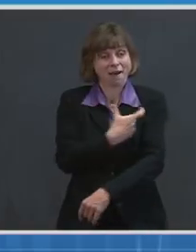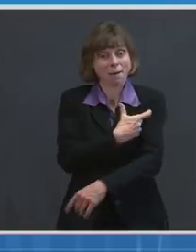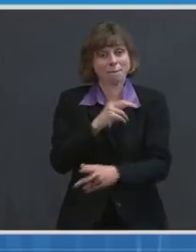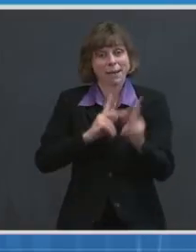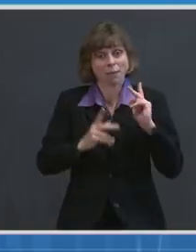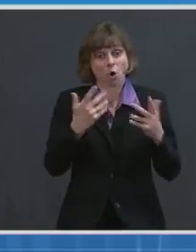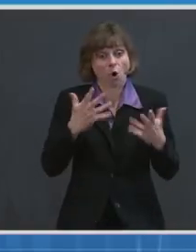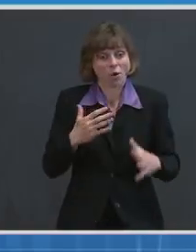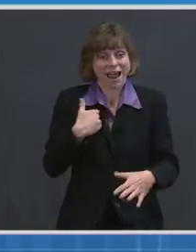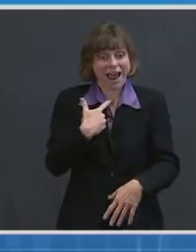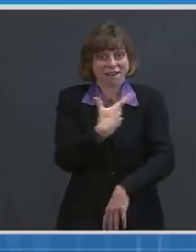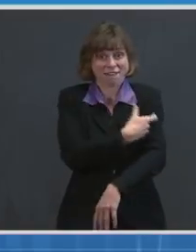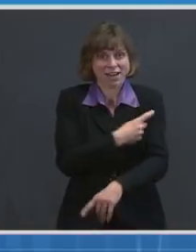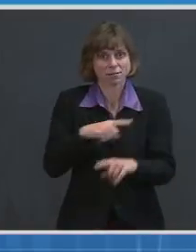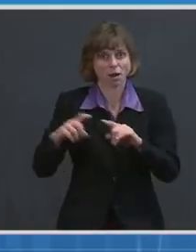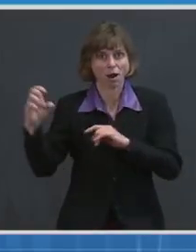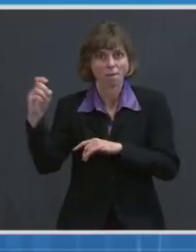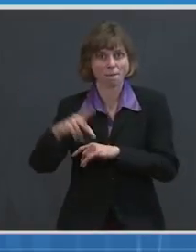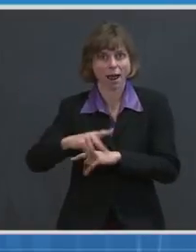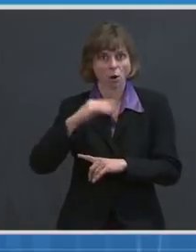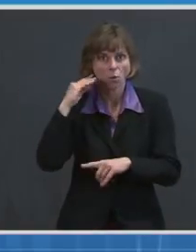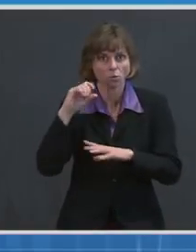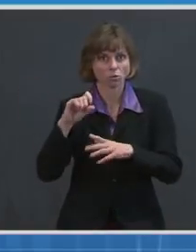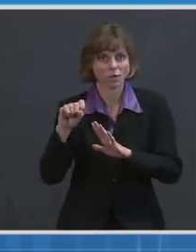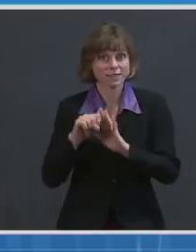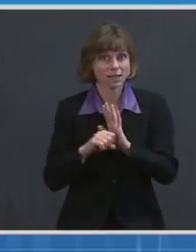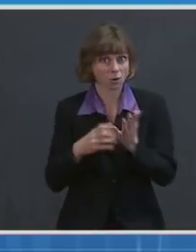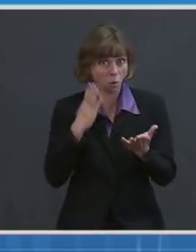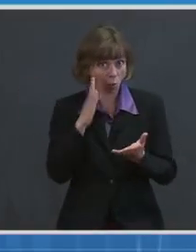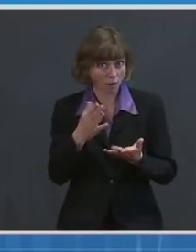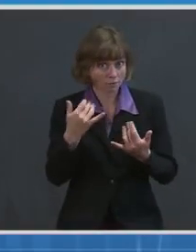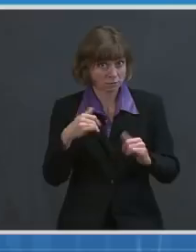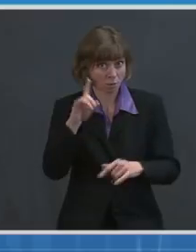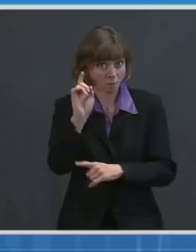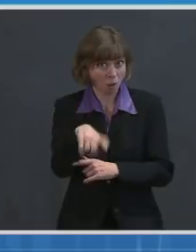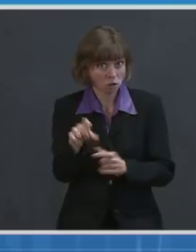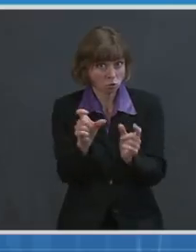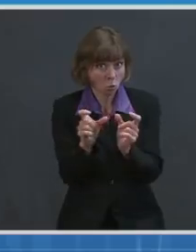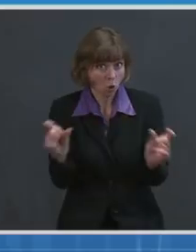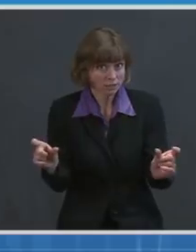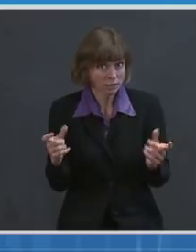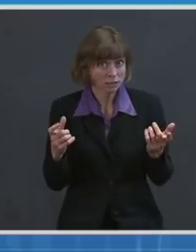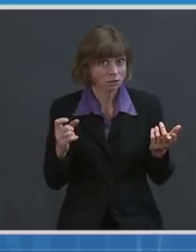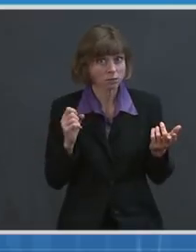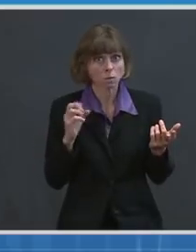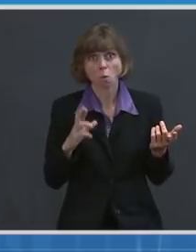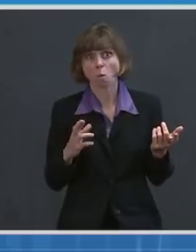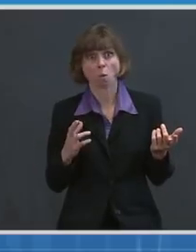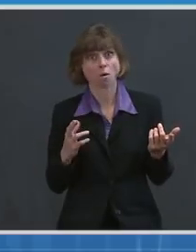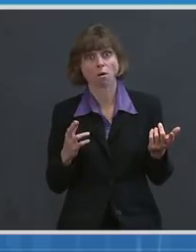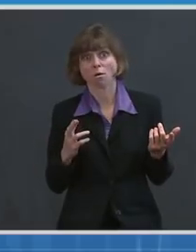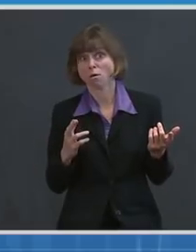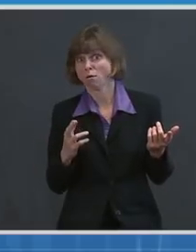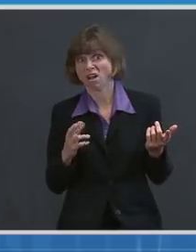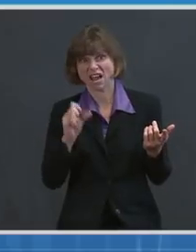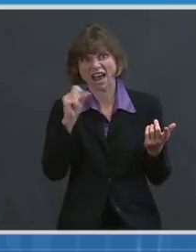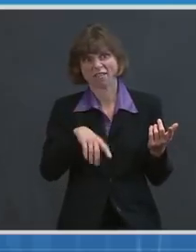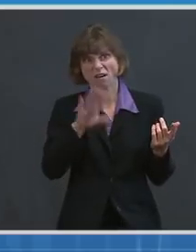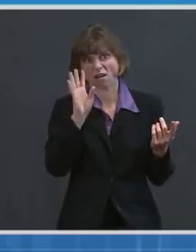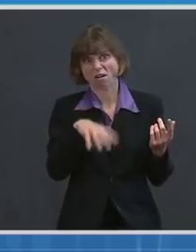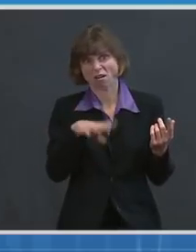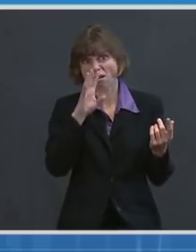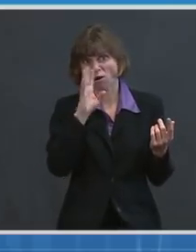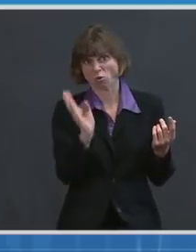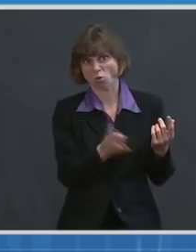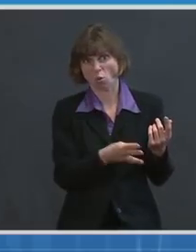state? Do they still have to quarantine for a certain amount of time? Or at this point, can they sort of disregard those